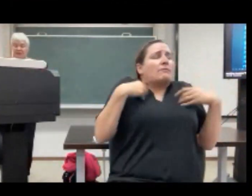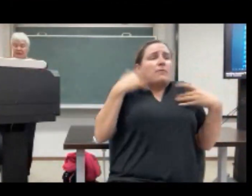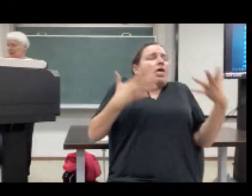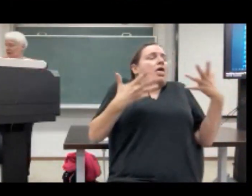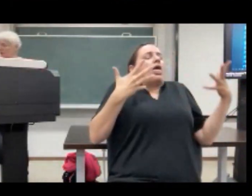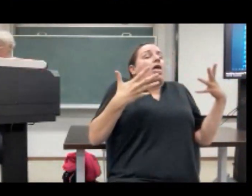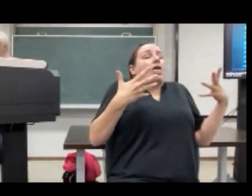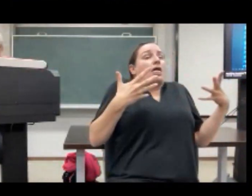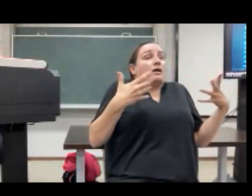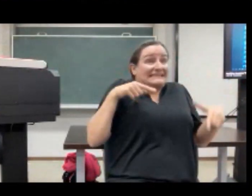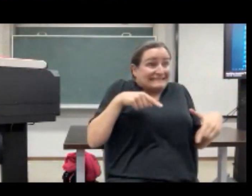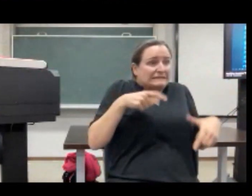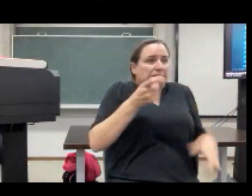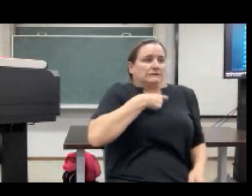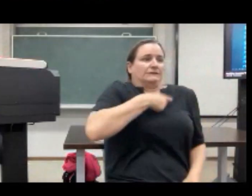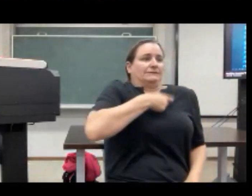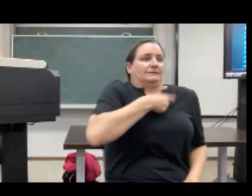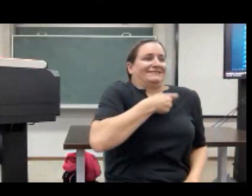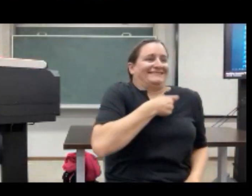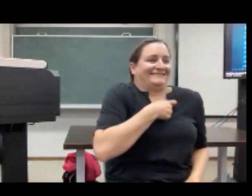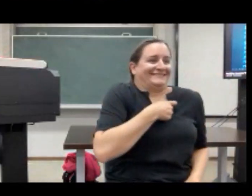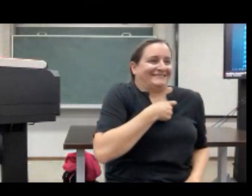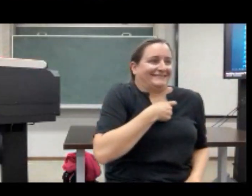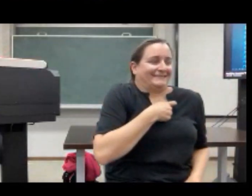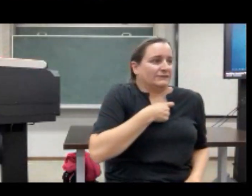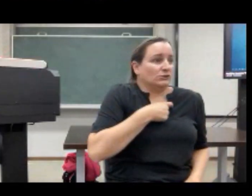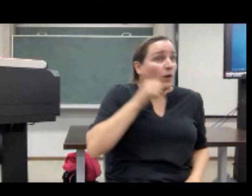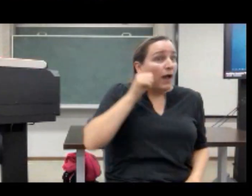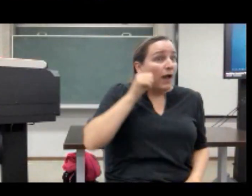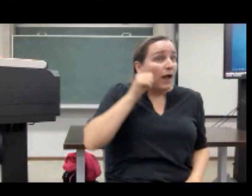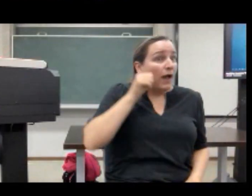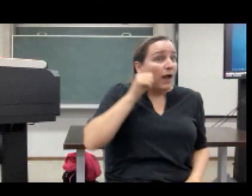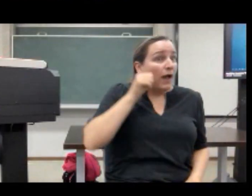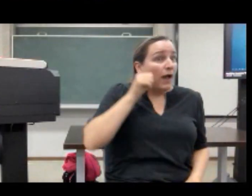these images actually wake him up in the night.